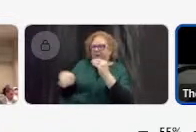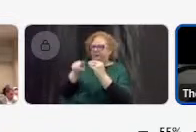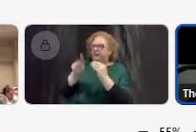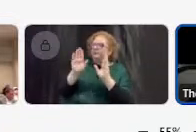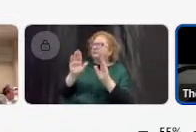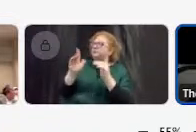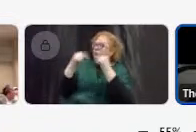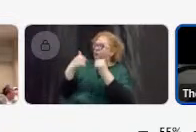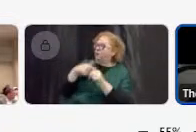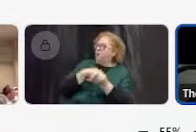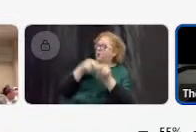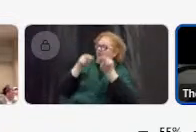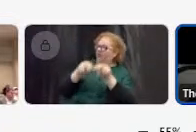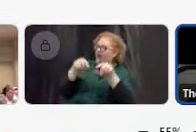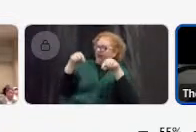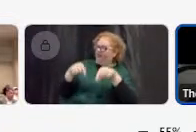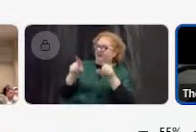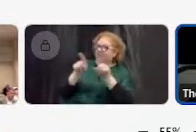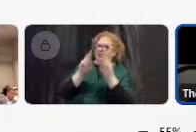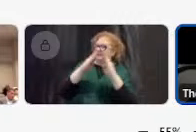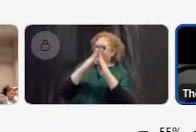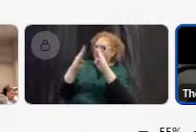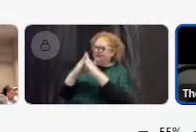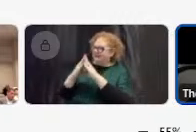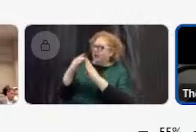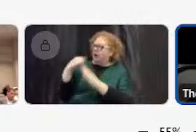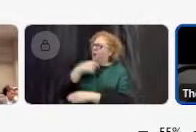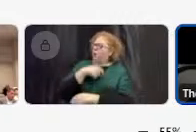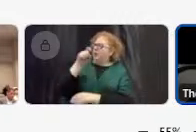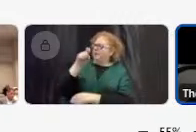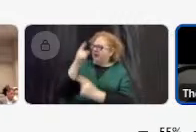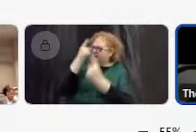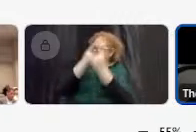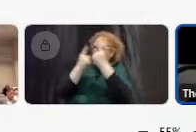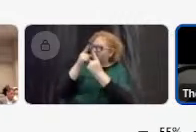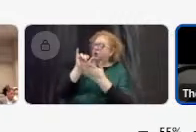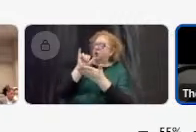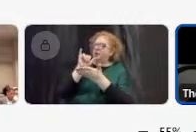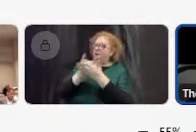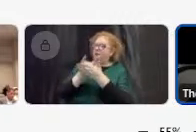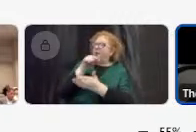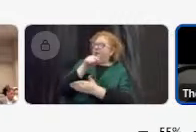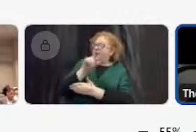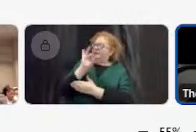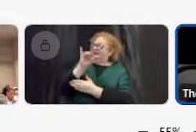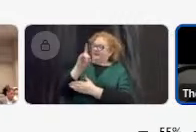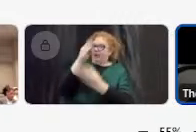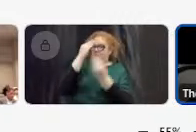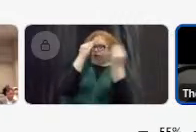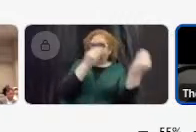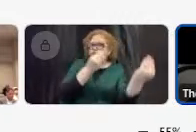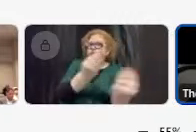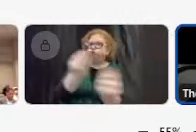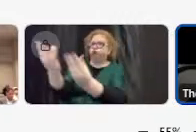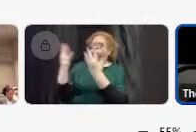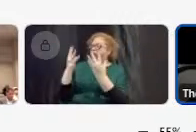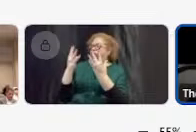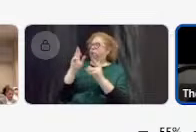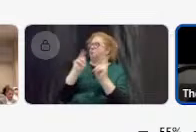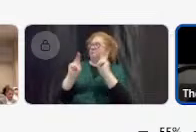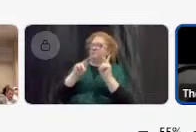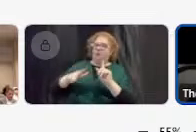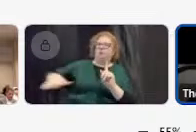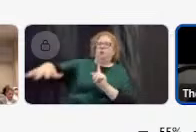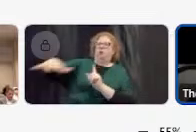application, we always have to consider whether or not the public has had notice and whether the applicant is doing